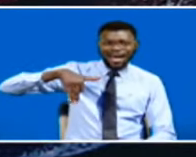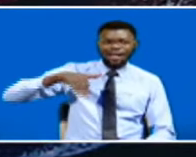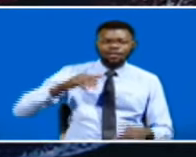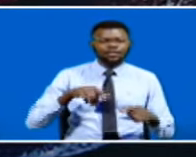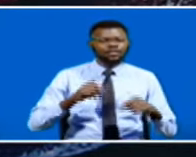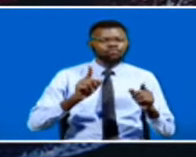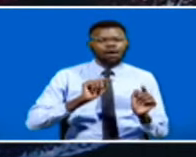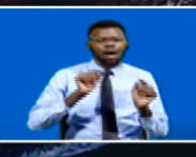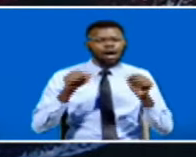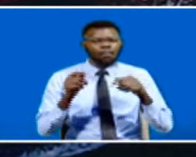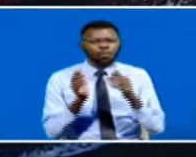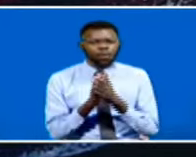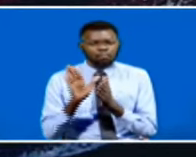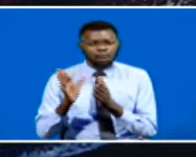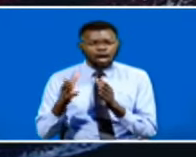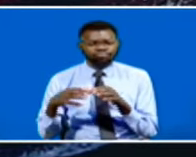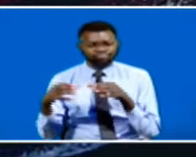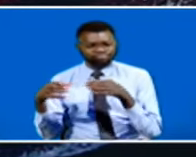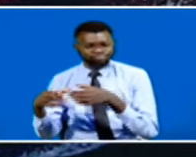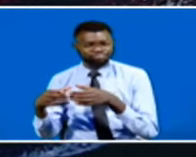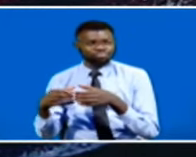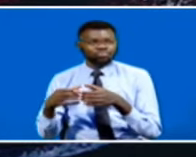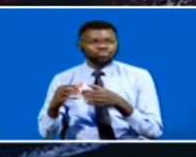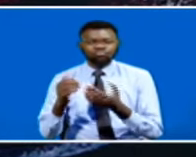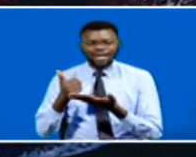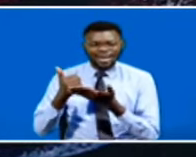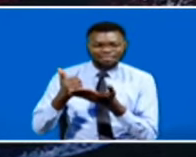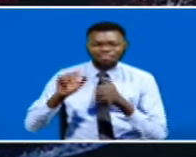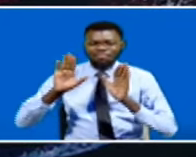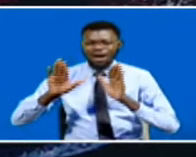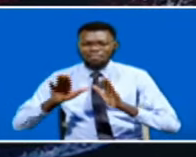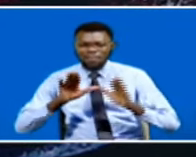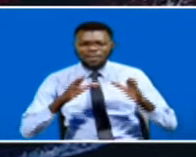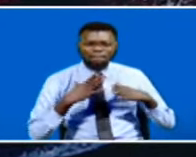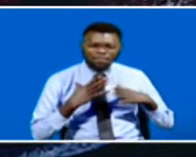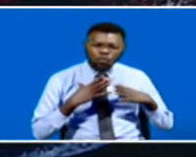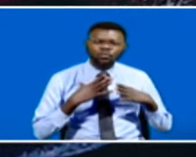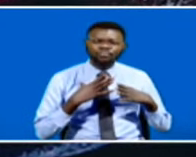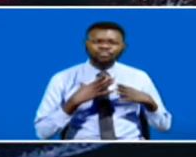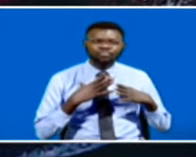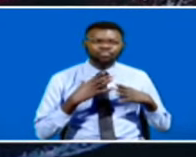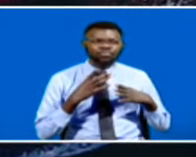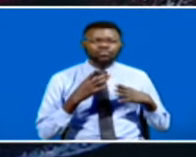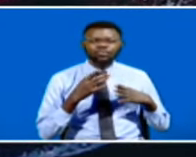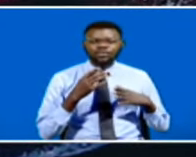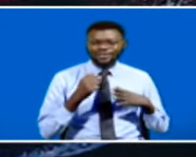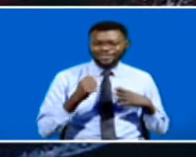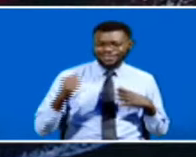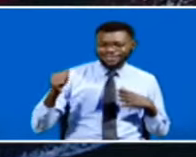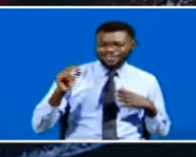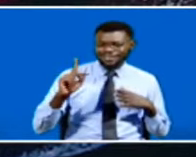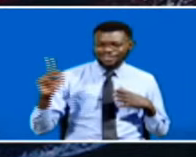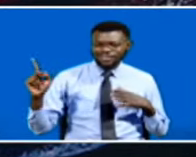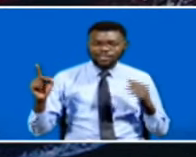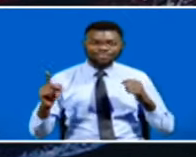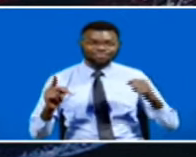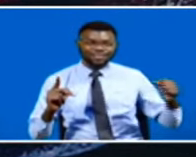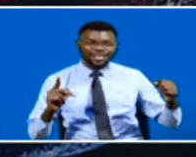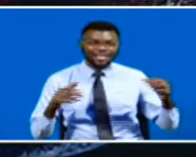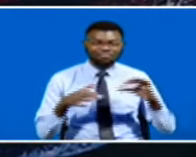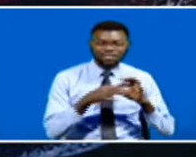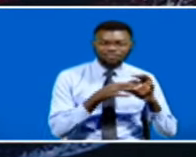his campaigners who are seasoned shuttle diplomats and confidants from both the Kenya Kwanza and Azimio